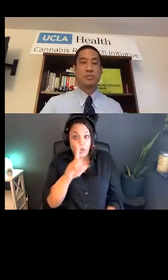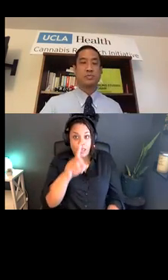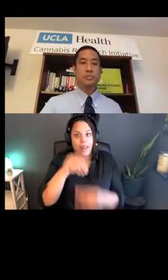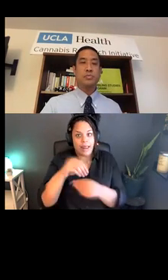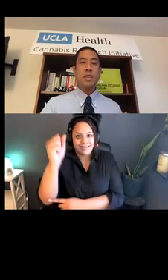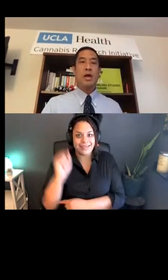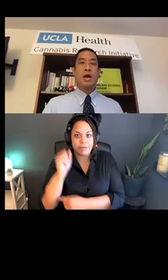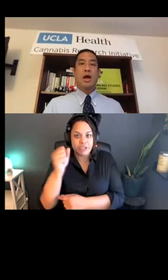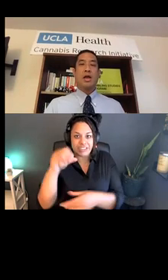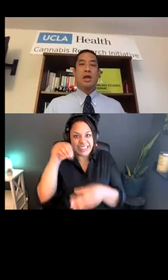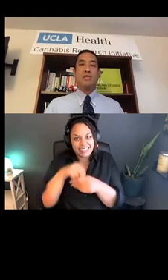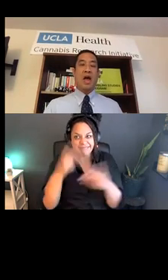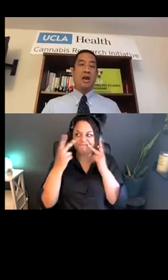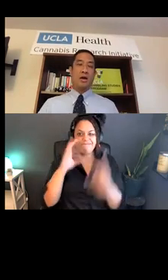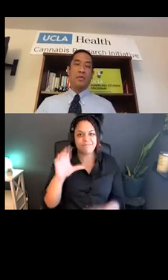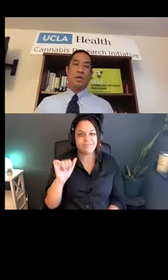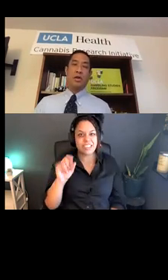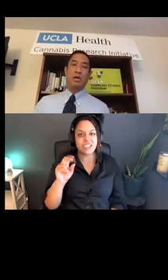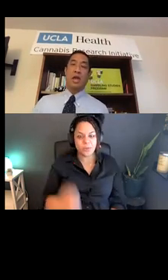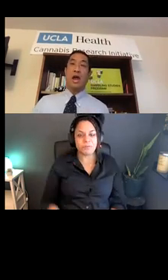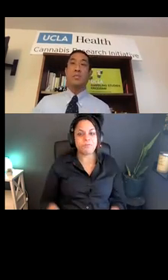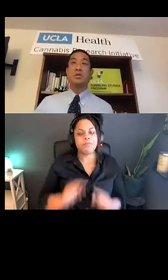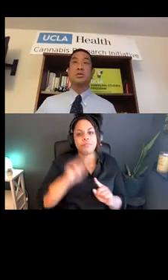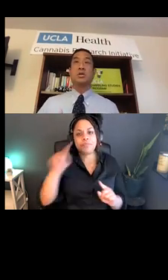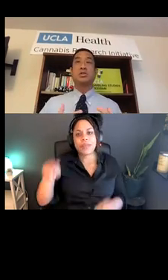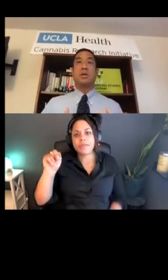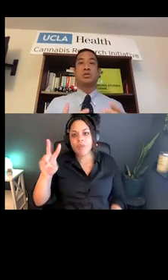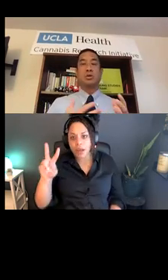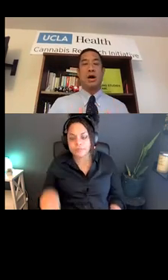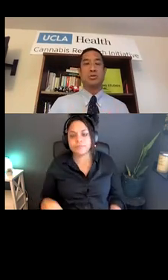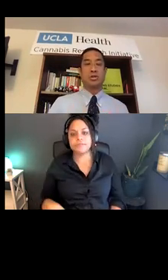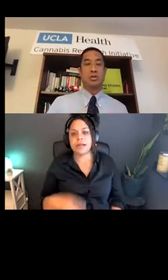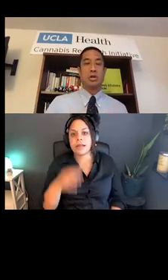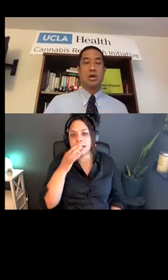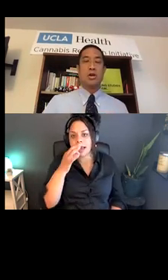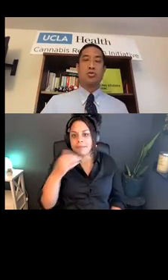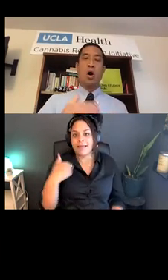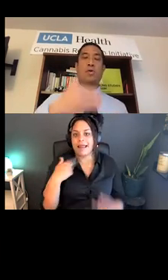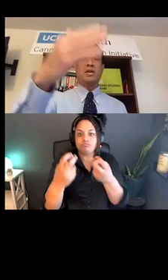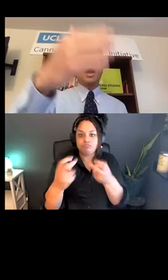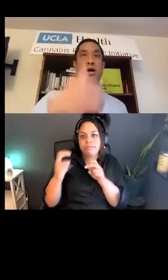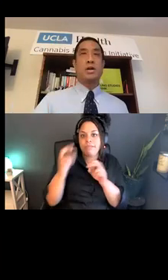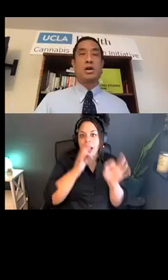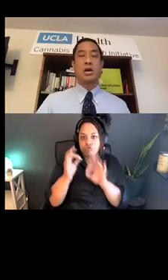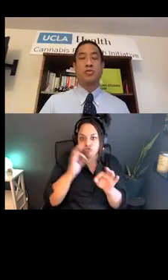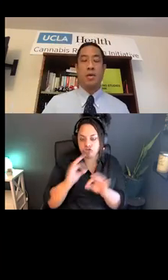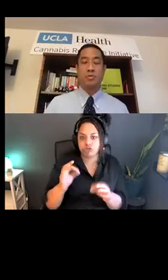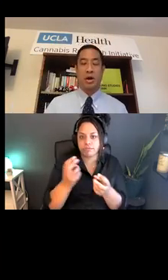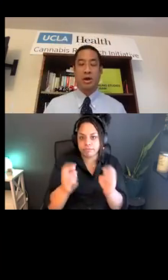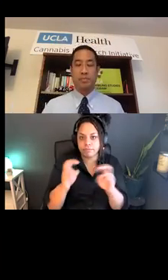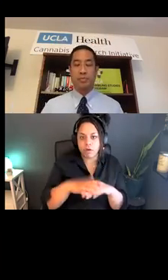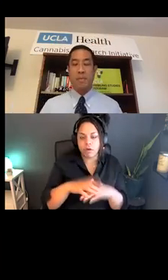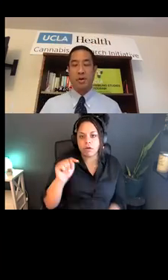casinos. In Nevada, cannabis consumption lounges. There's one right now that's on a